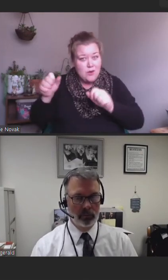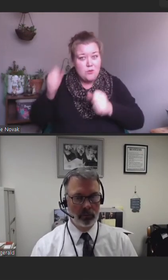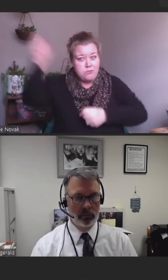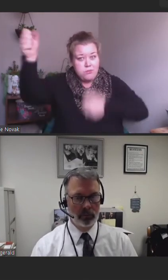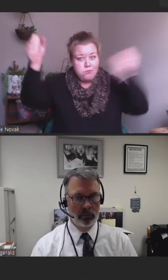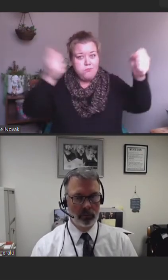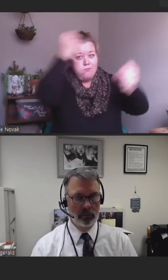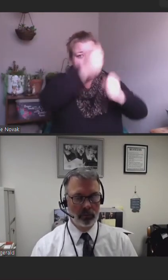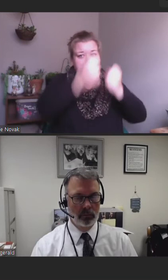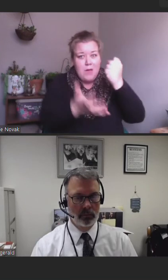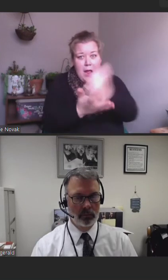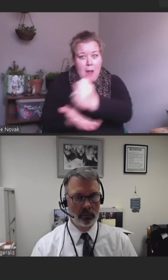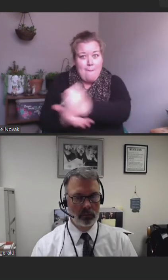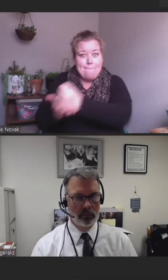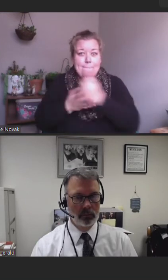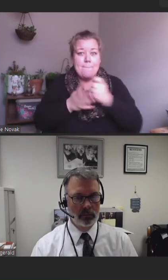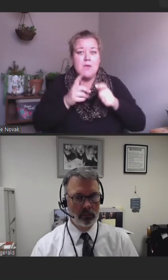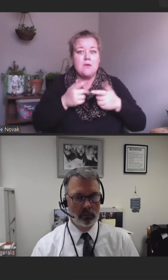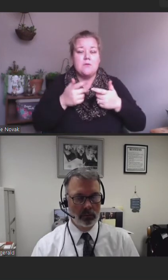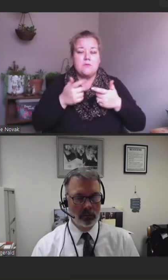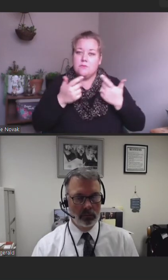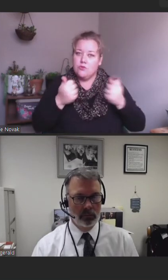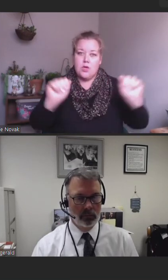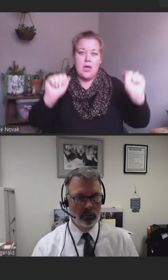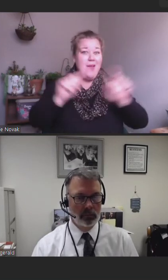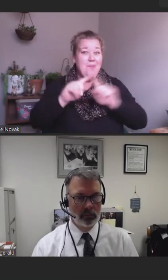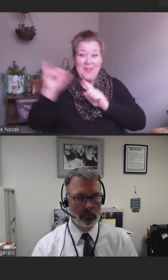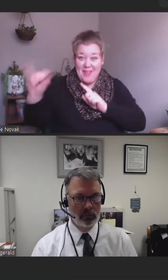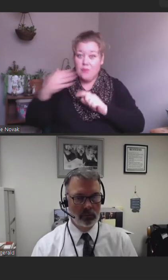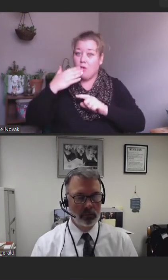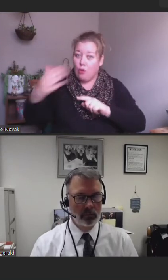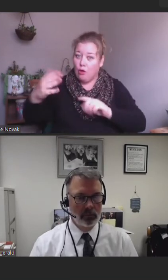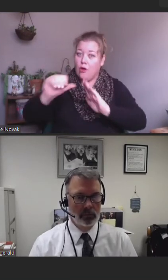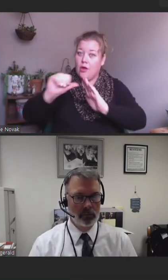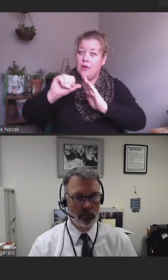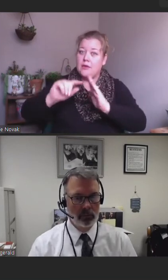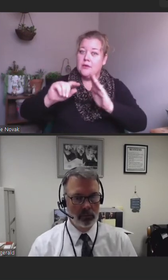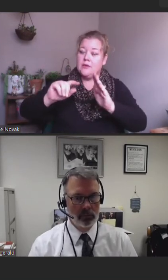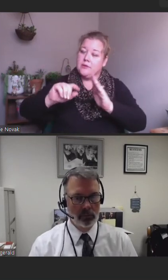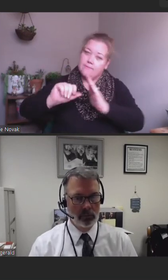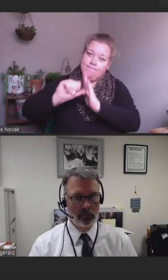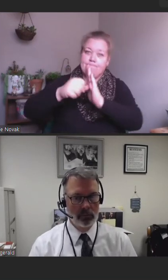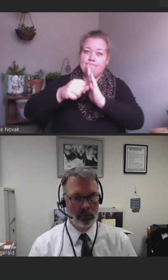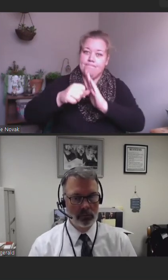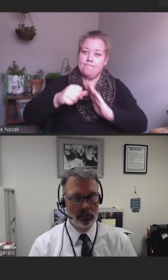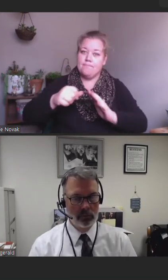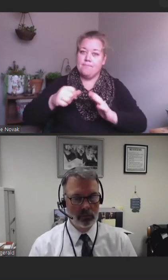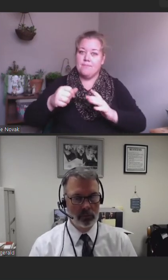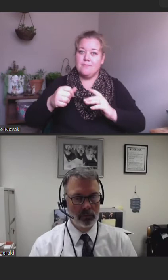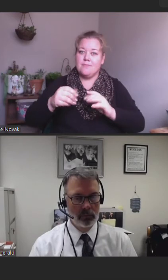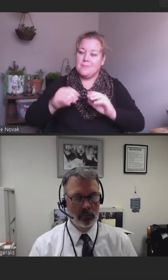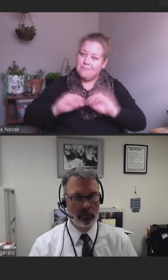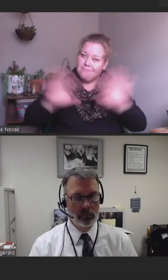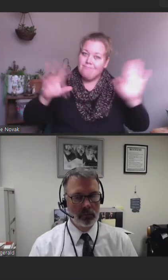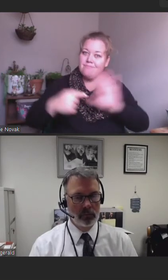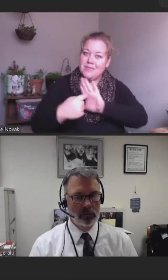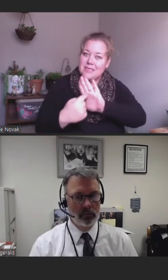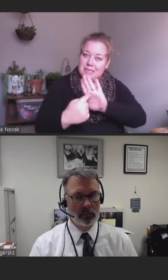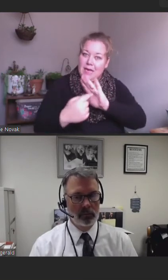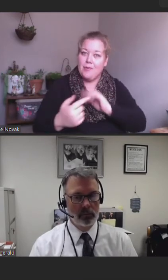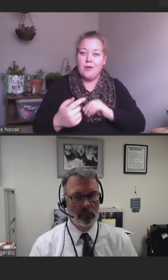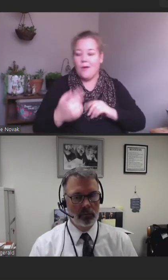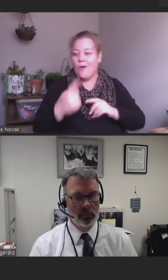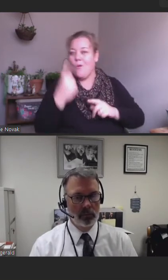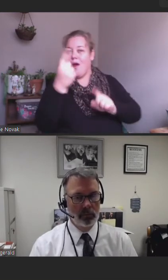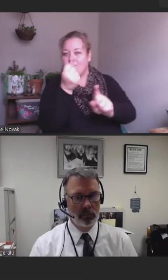But that is probably highlighting the point in a very dramatic single event kind of situation,